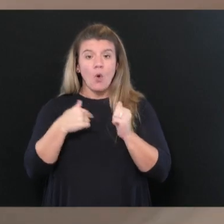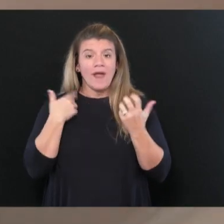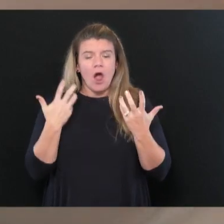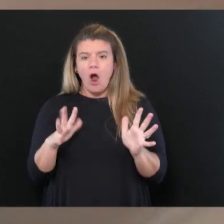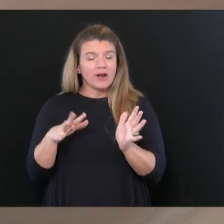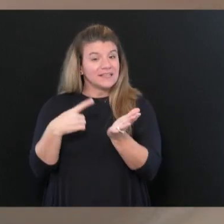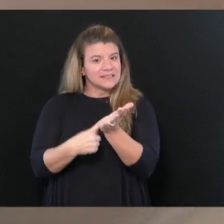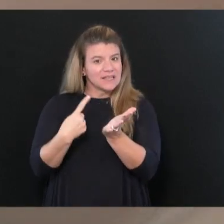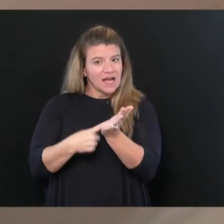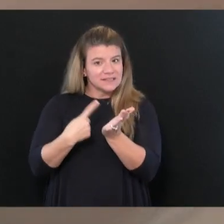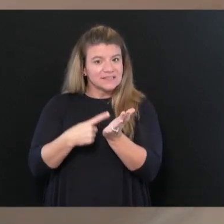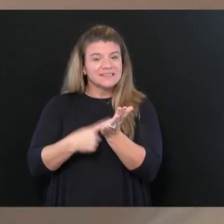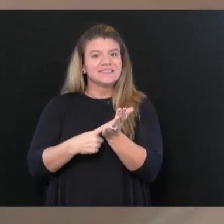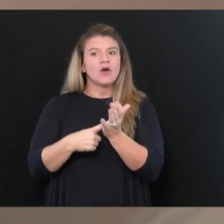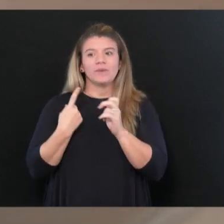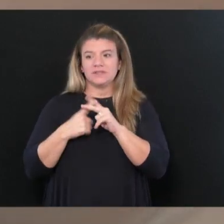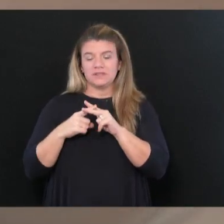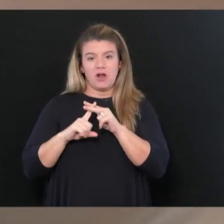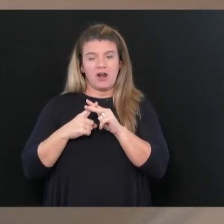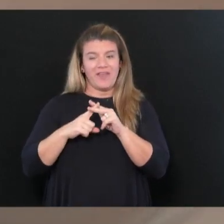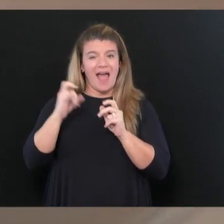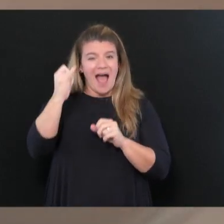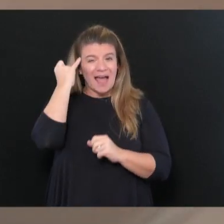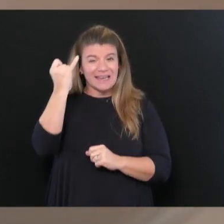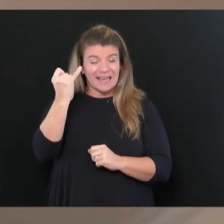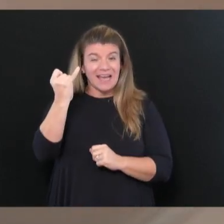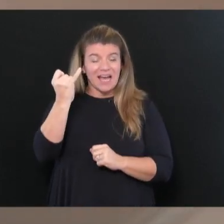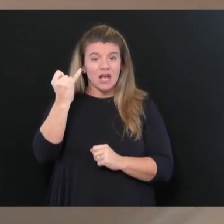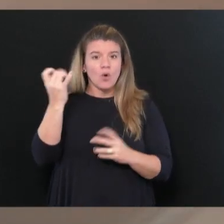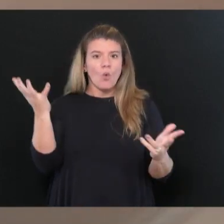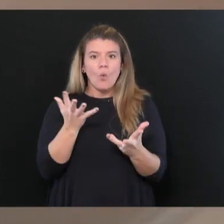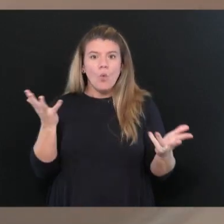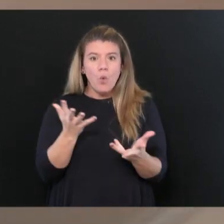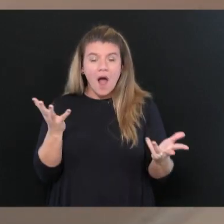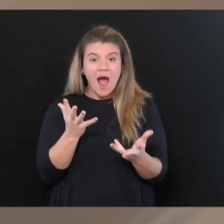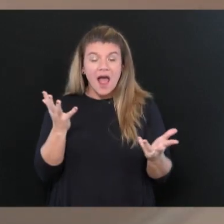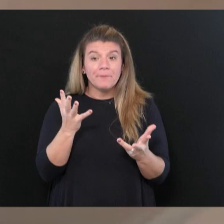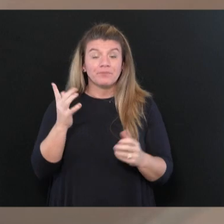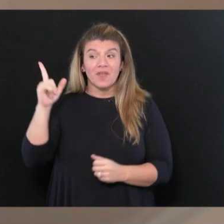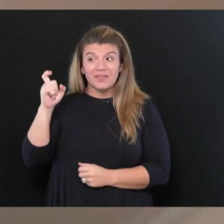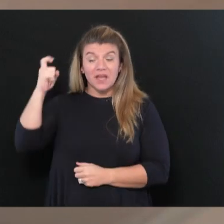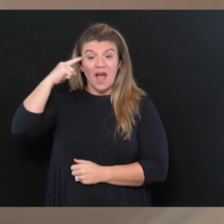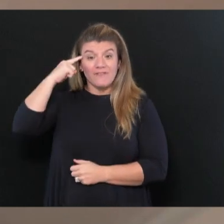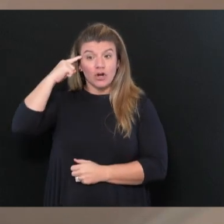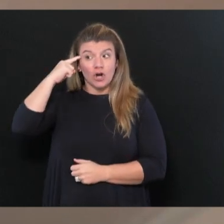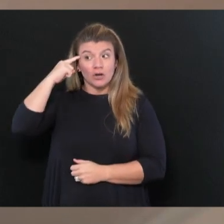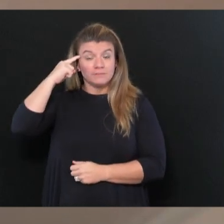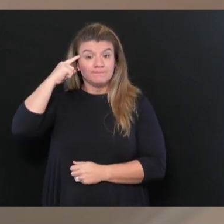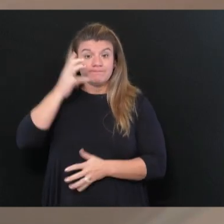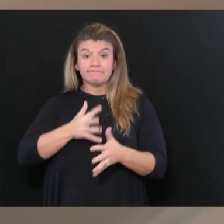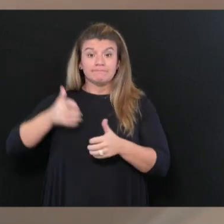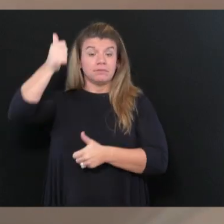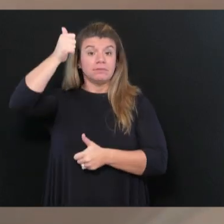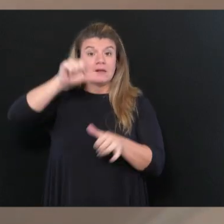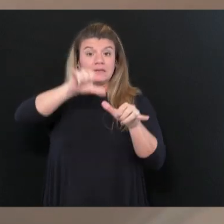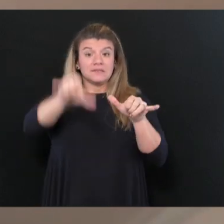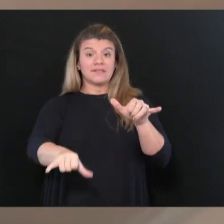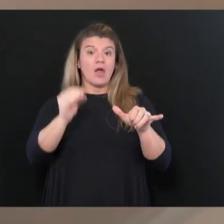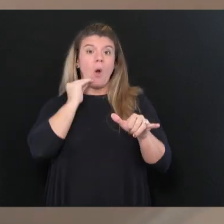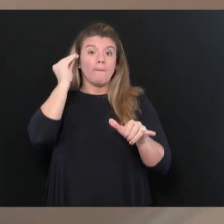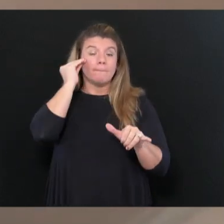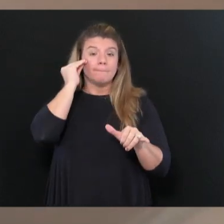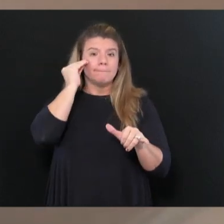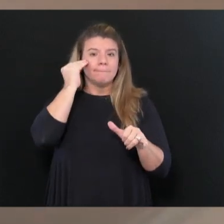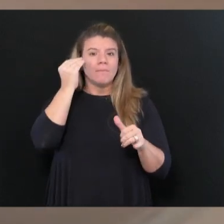initially was the hammer, the idea that the governor had an executive order for stay at home to try to reduce the spread